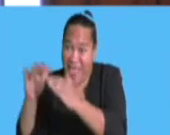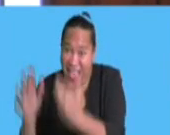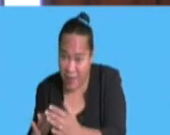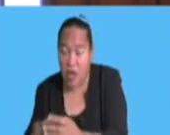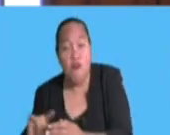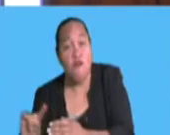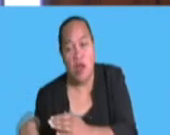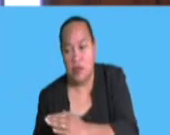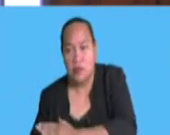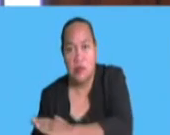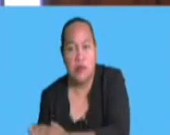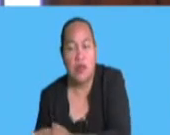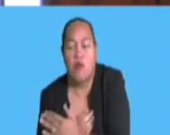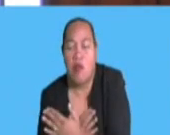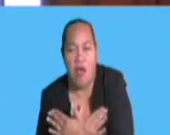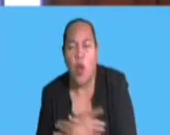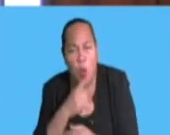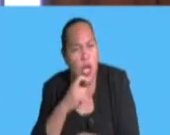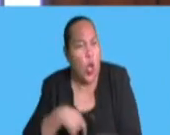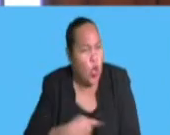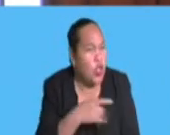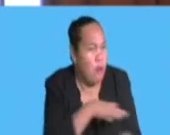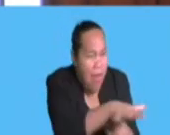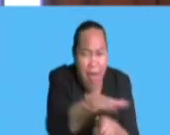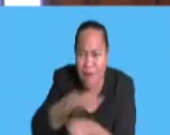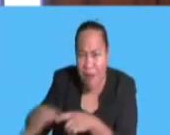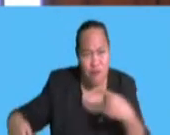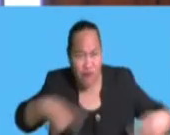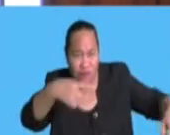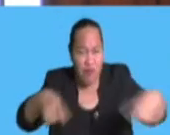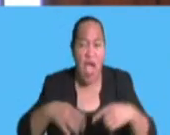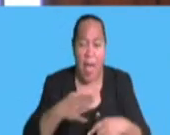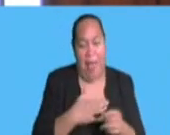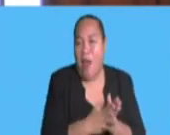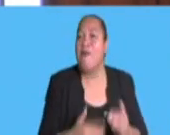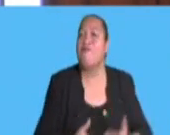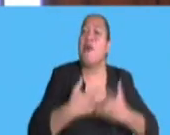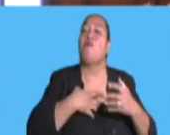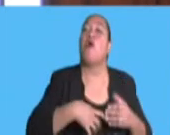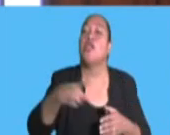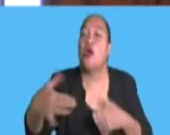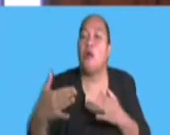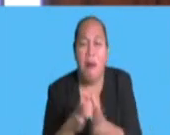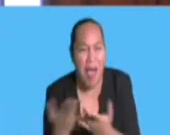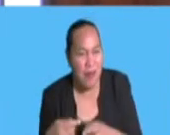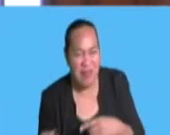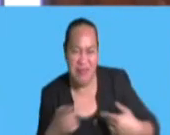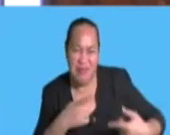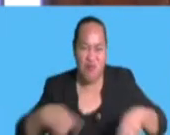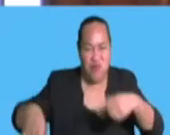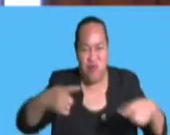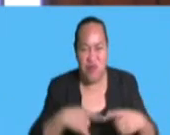love. Now, we can keep criticizing each other. My Bible is bigger than your Bible, removing the motes and beams from each